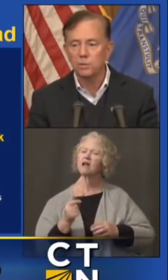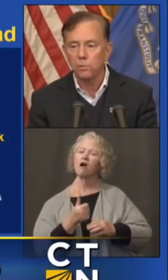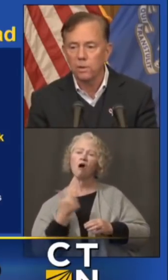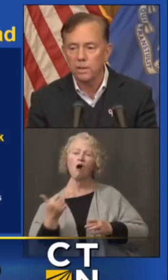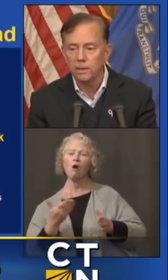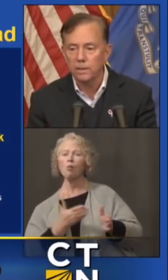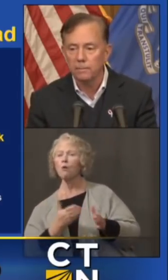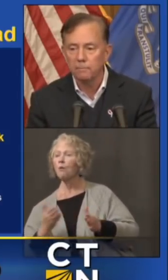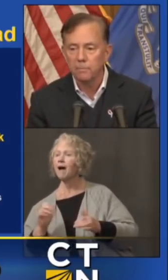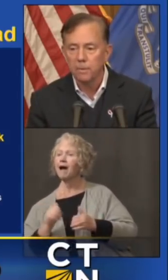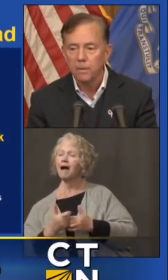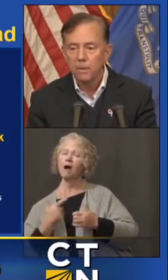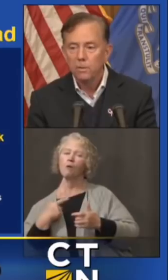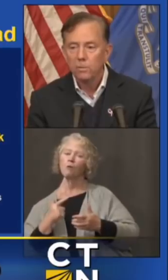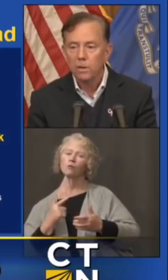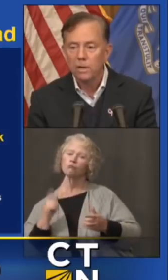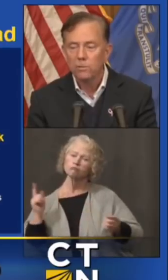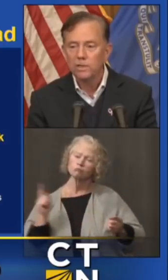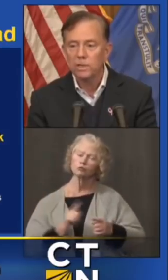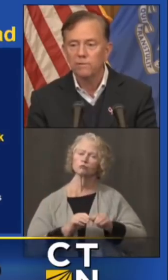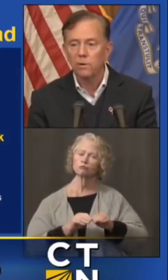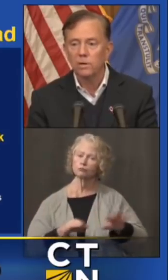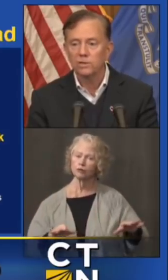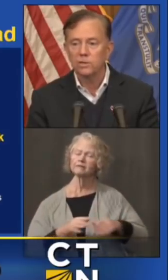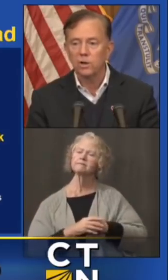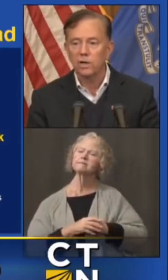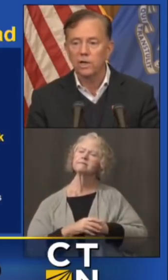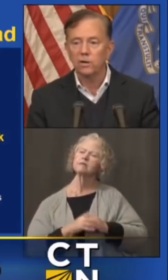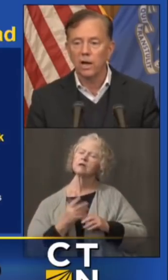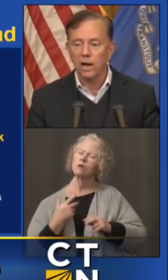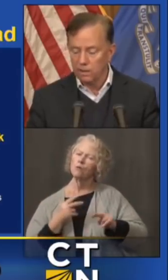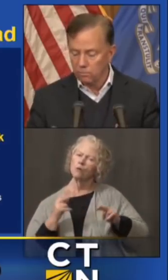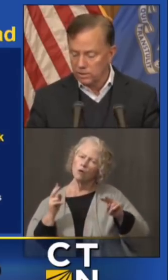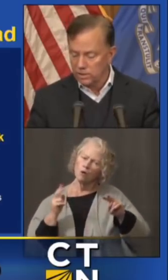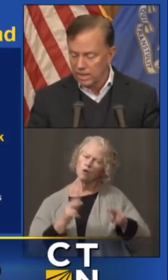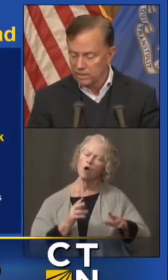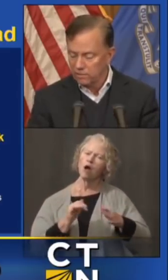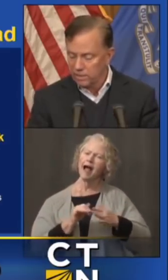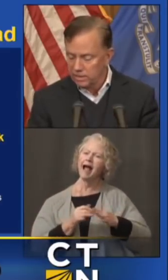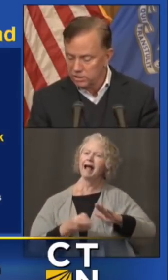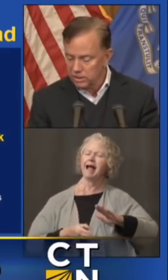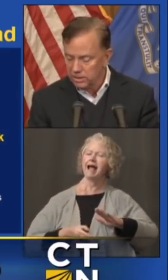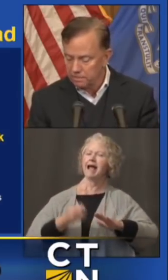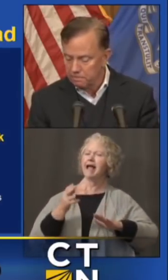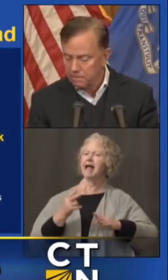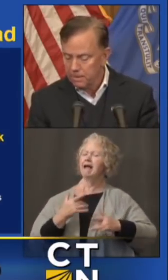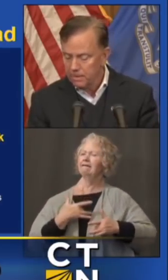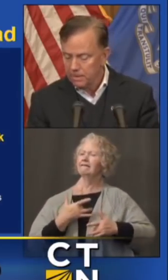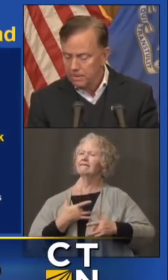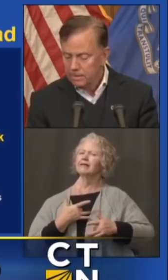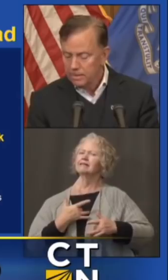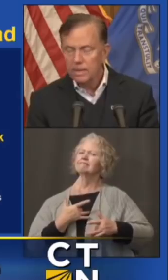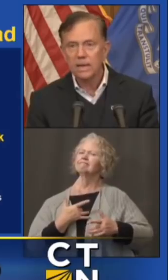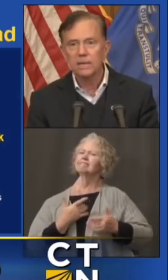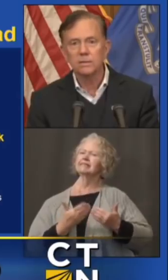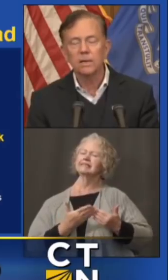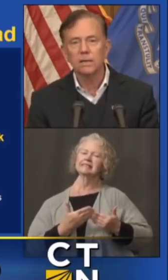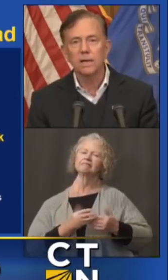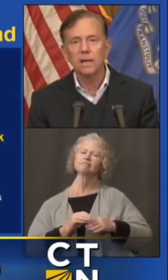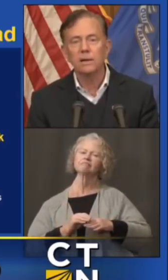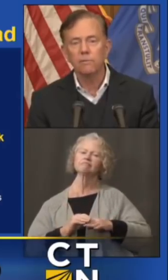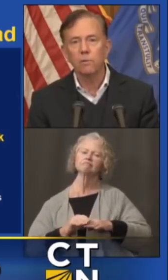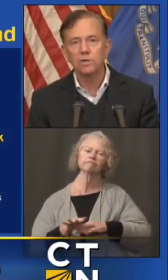at this point, we're increasing the focus and targeting on high-risk activities